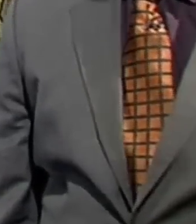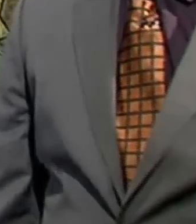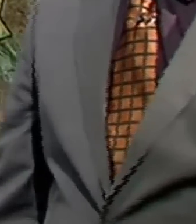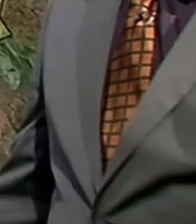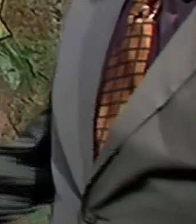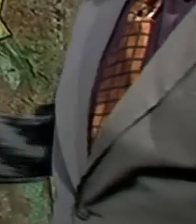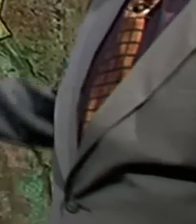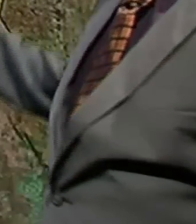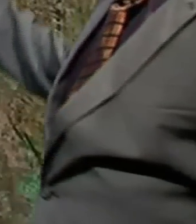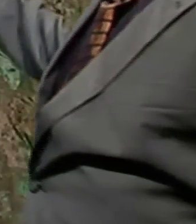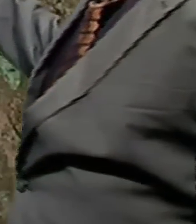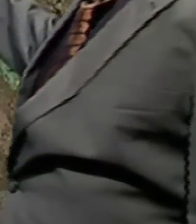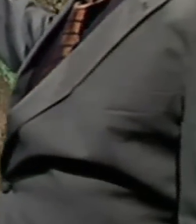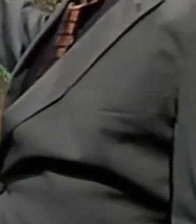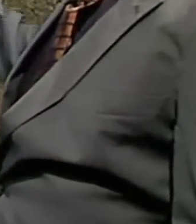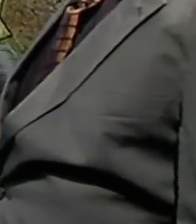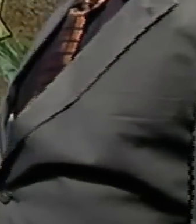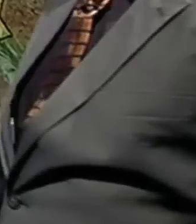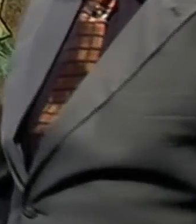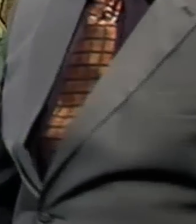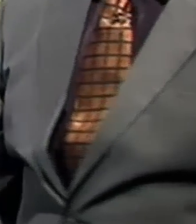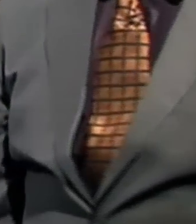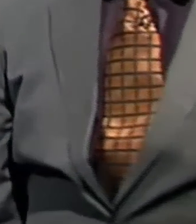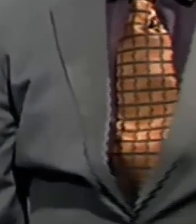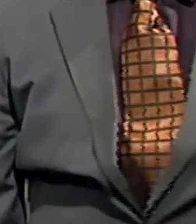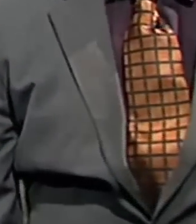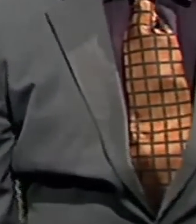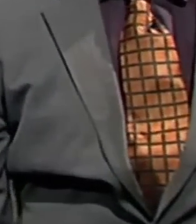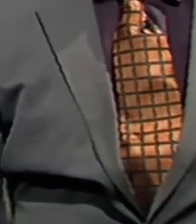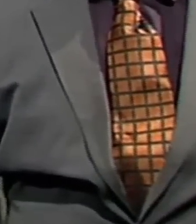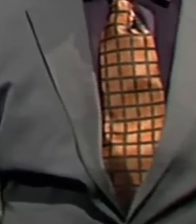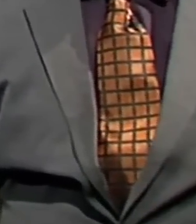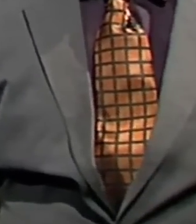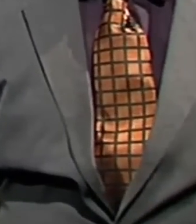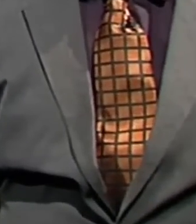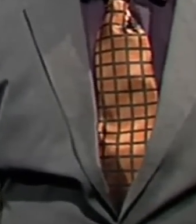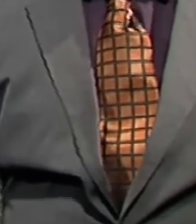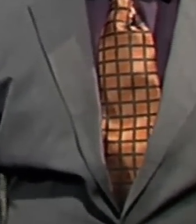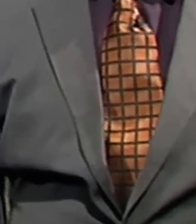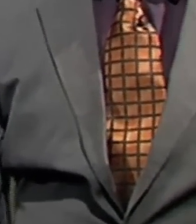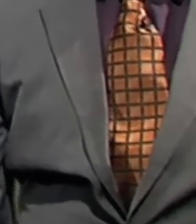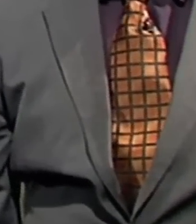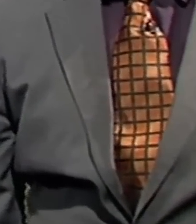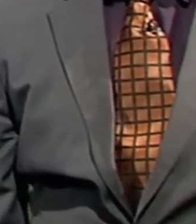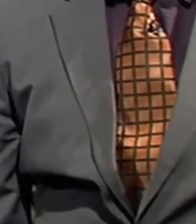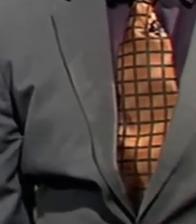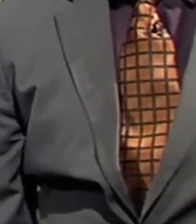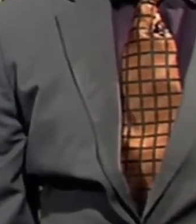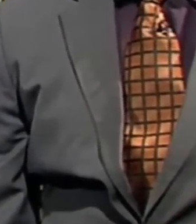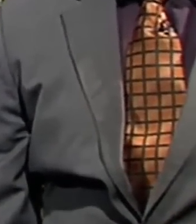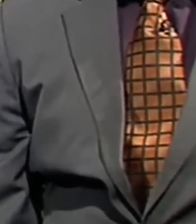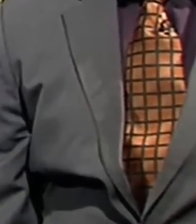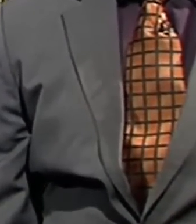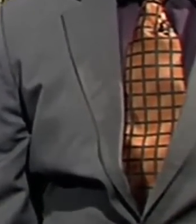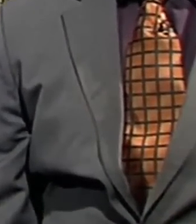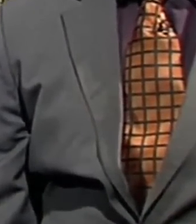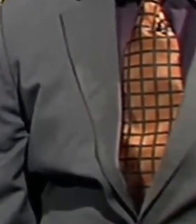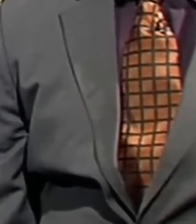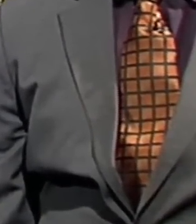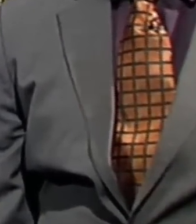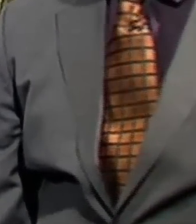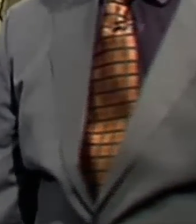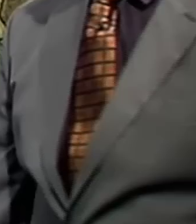hore ho le maemo a tshesang sebakeng sena sa Sekhukhune ka tsa 20 ntle le mono province ya Mpumalanga e tla ba maemo a ka karetso e tla be le maemo a tlabeng a